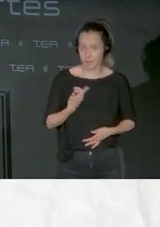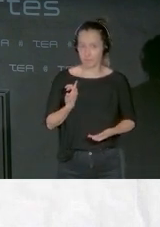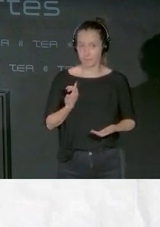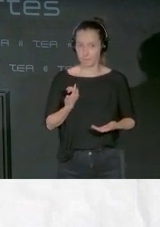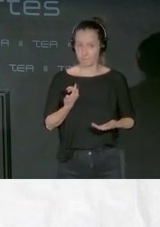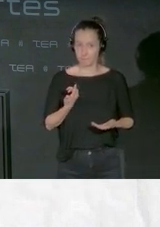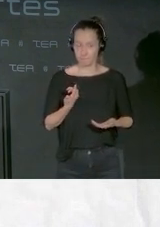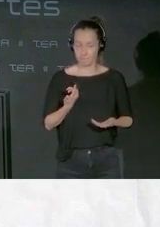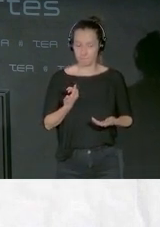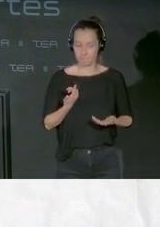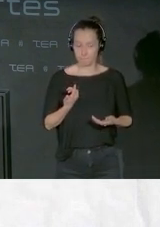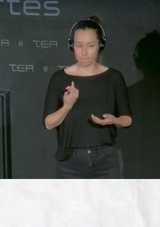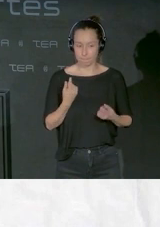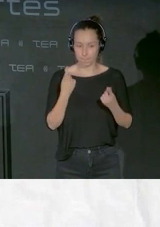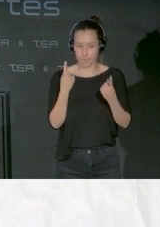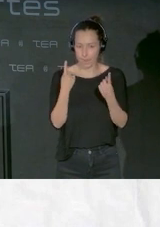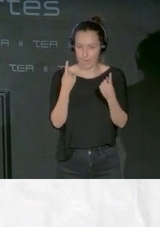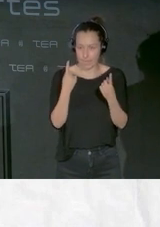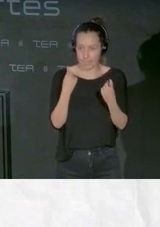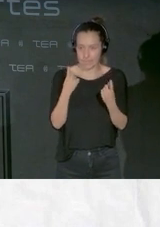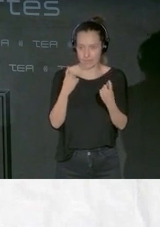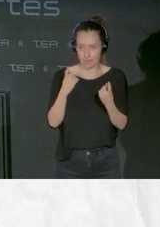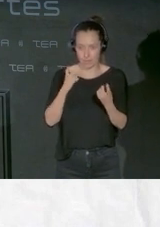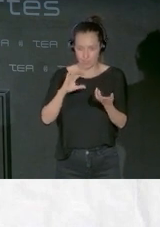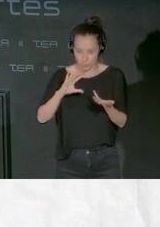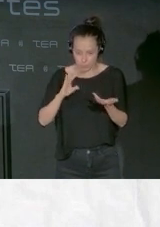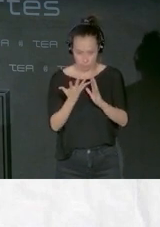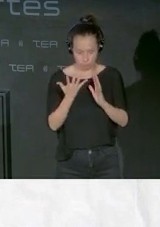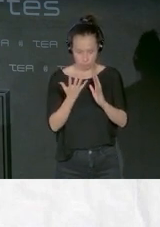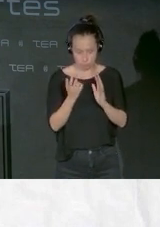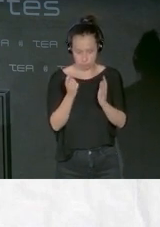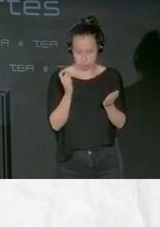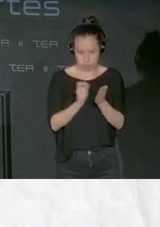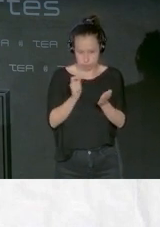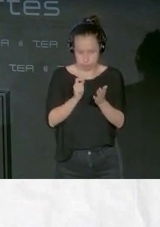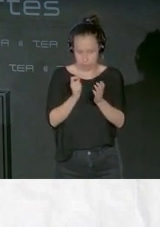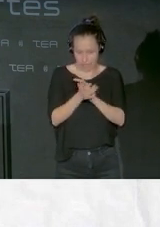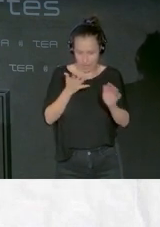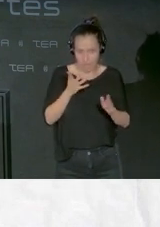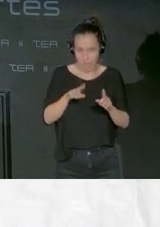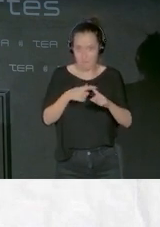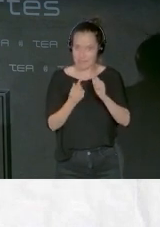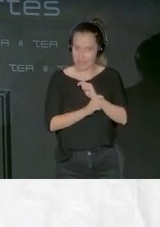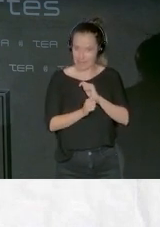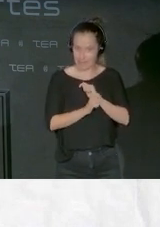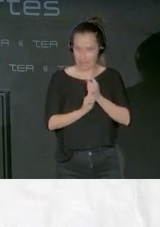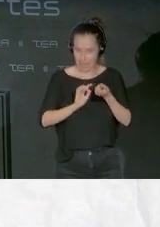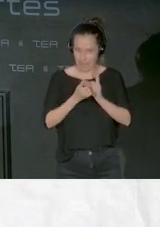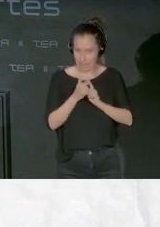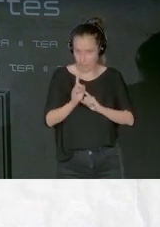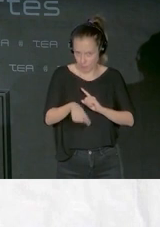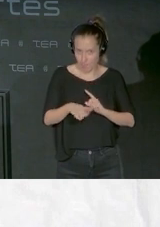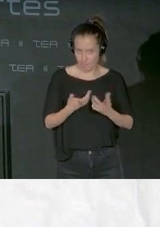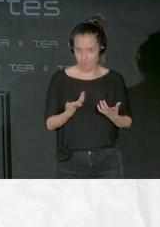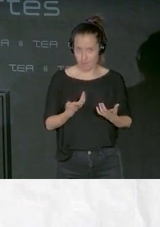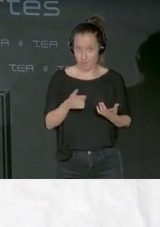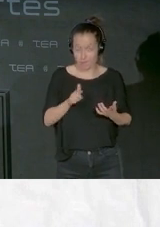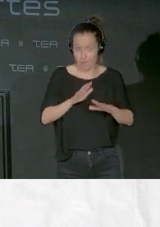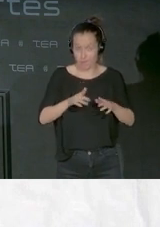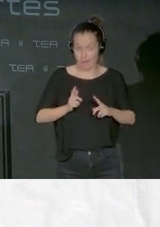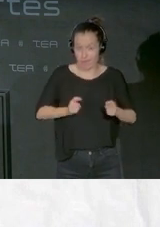within Europe was often catching up, really, and finding it quite hard to remain relevant. So we heard from companies, again, both big